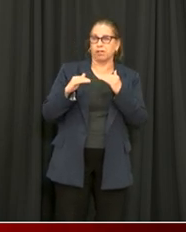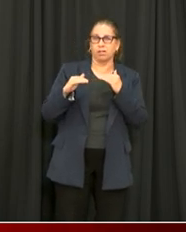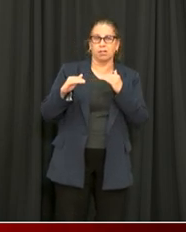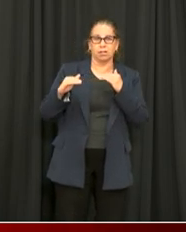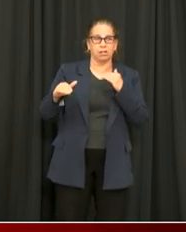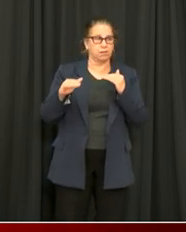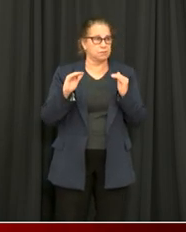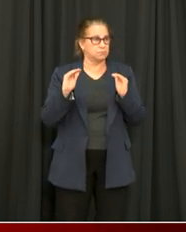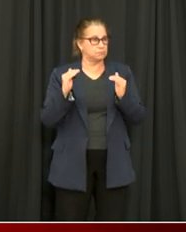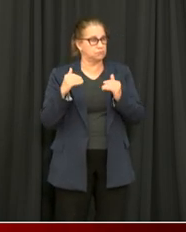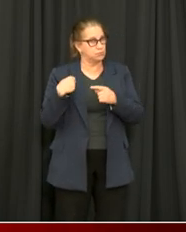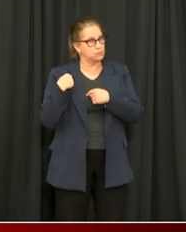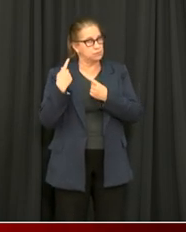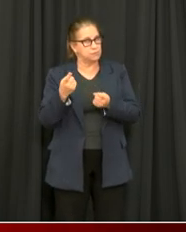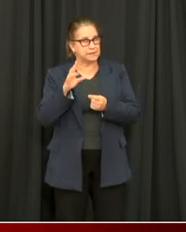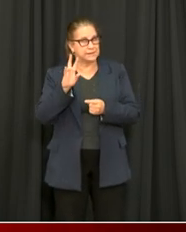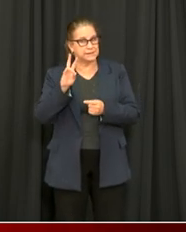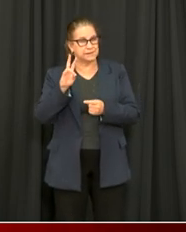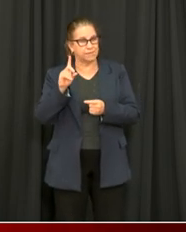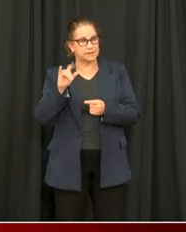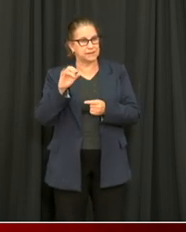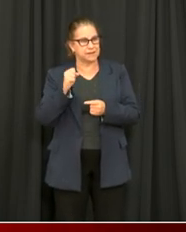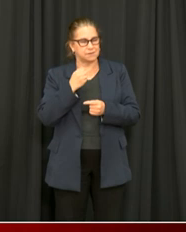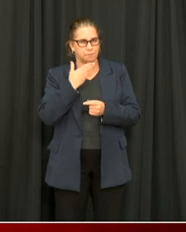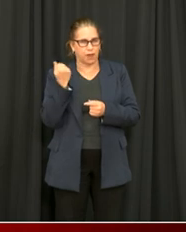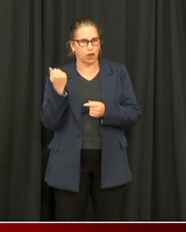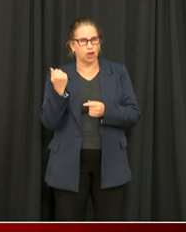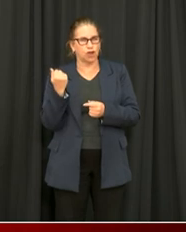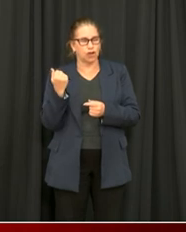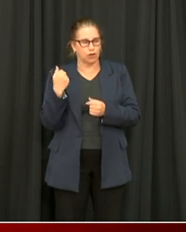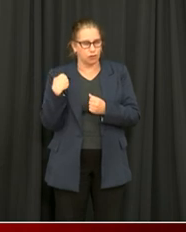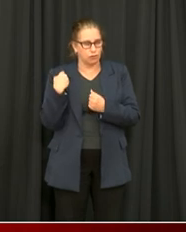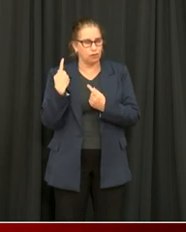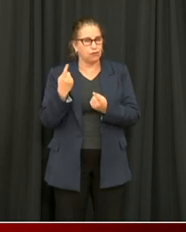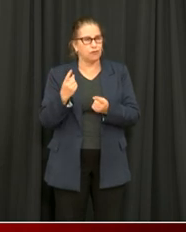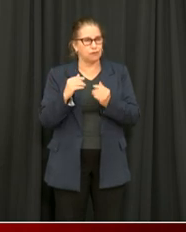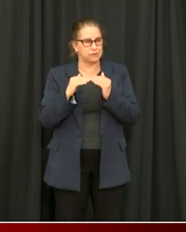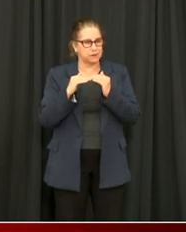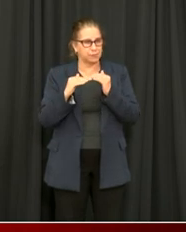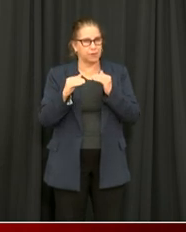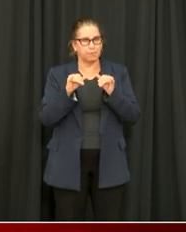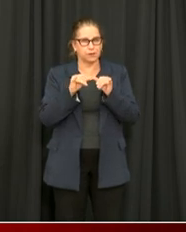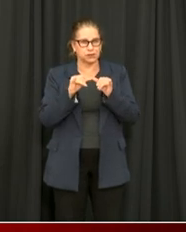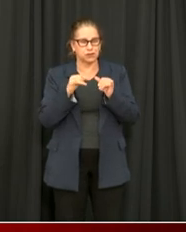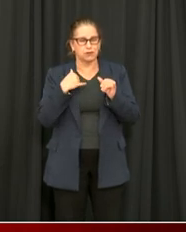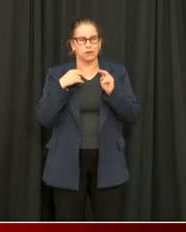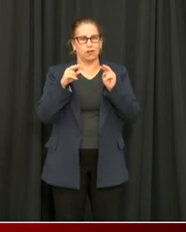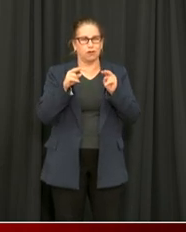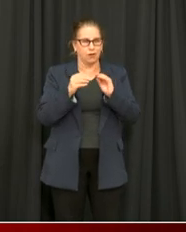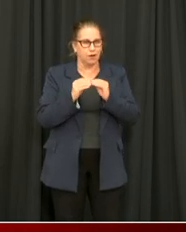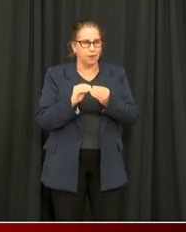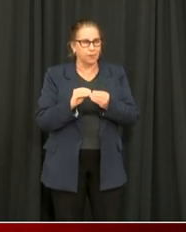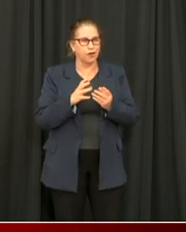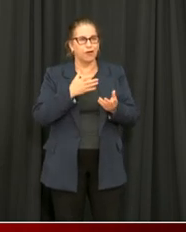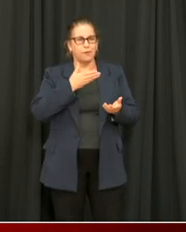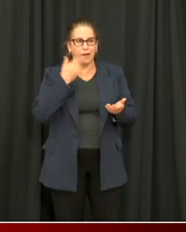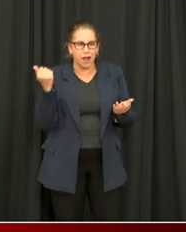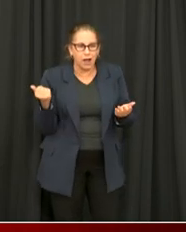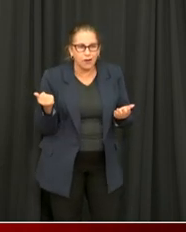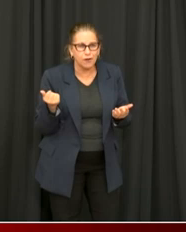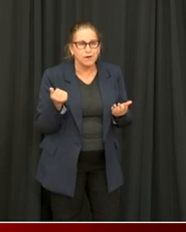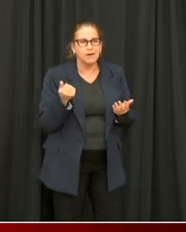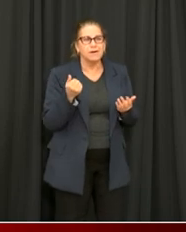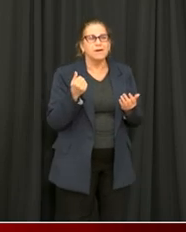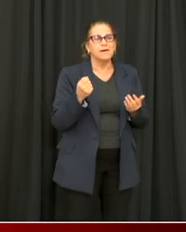And we'll continue to monitor it as we move through the various phases of reopening. Thank